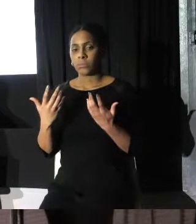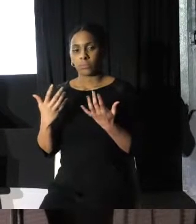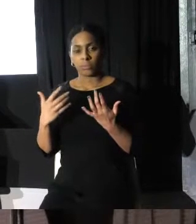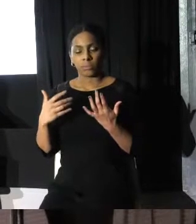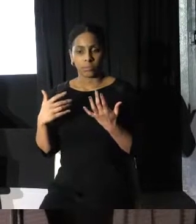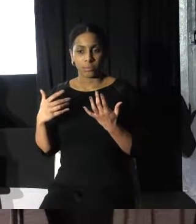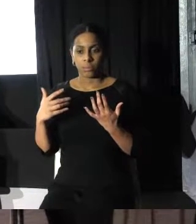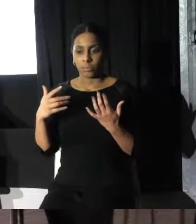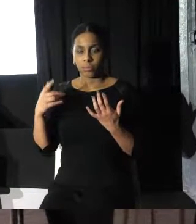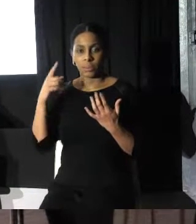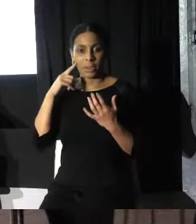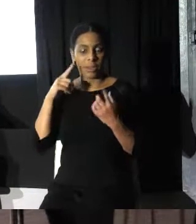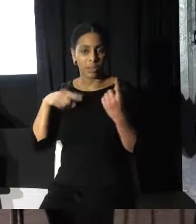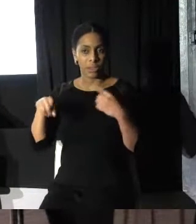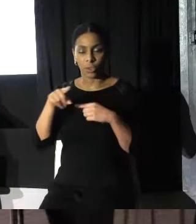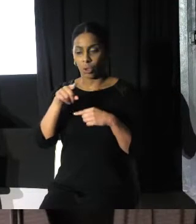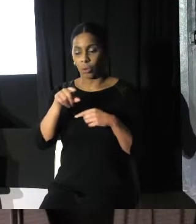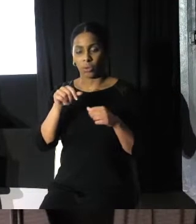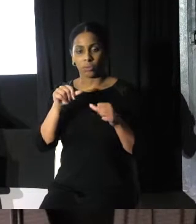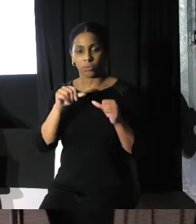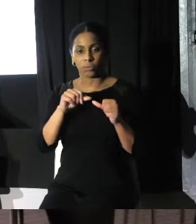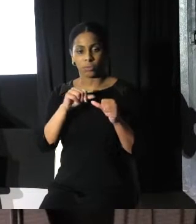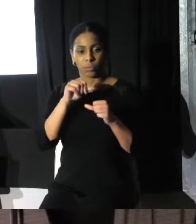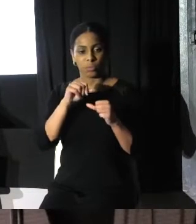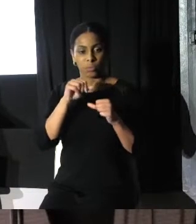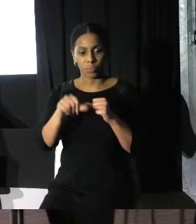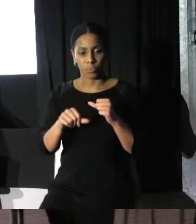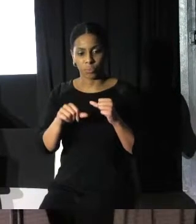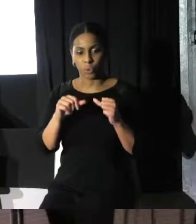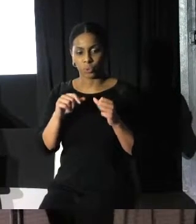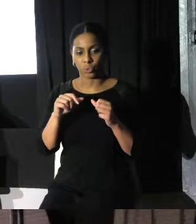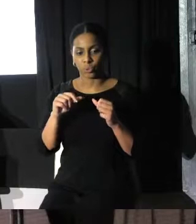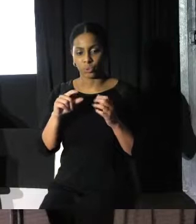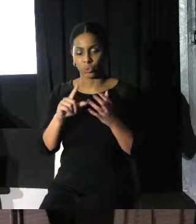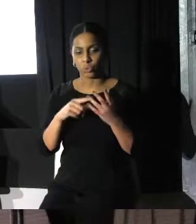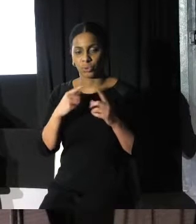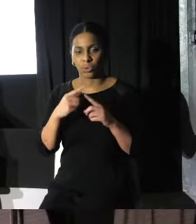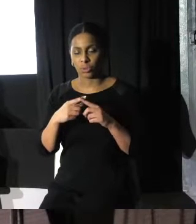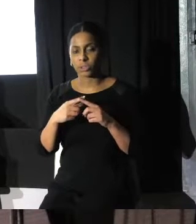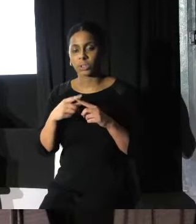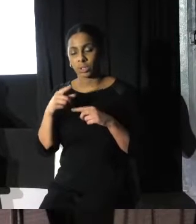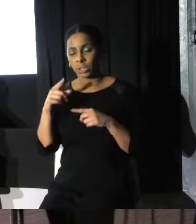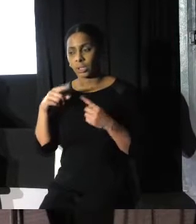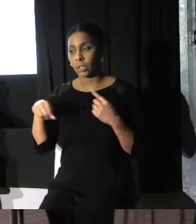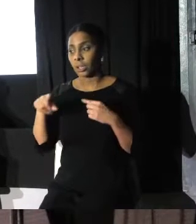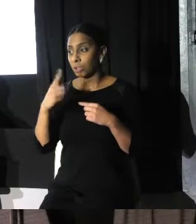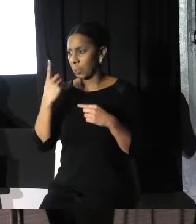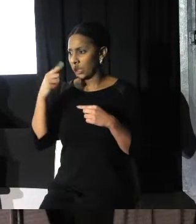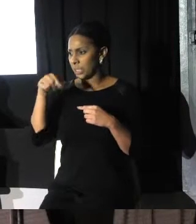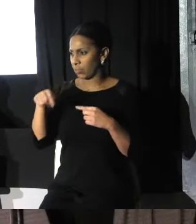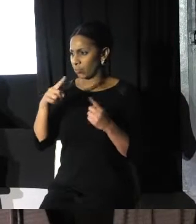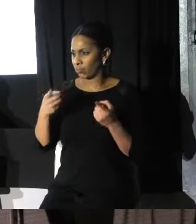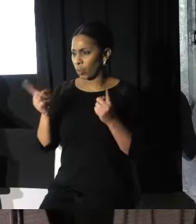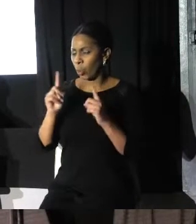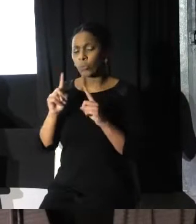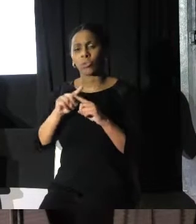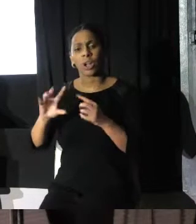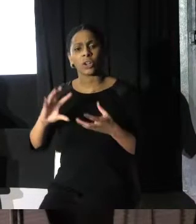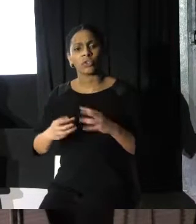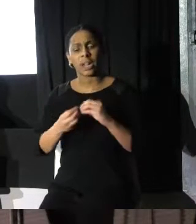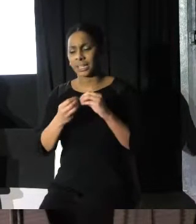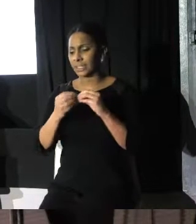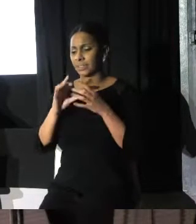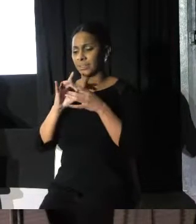the postdocs, one of whom is here in the room, to try to create an exhibition between Oxford and